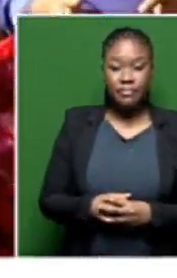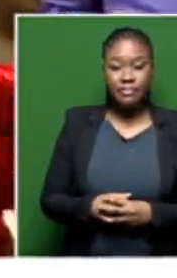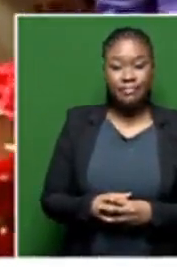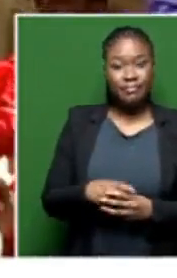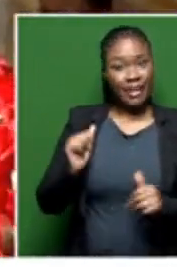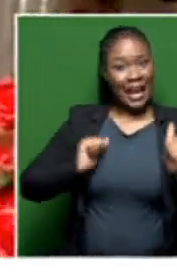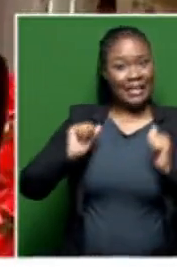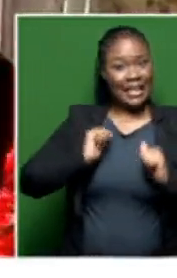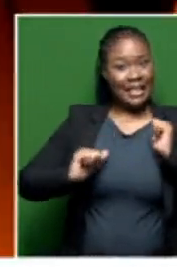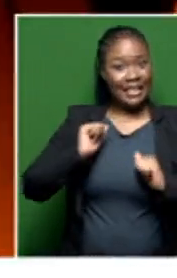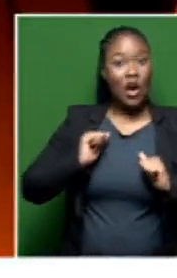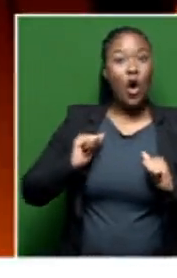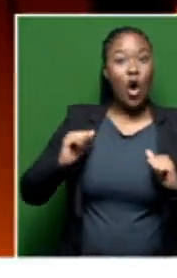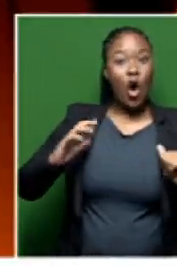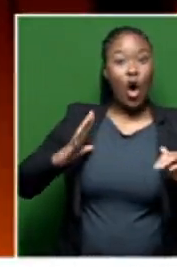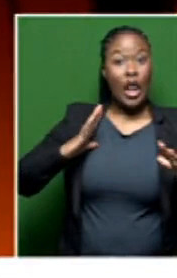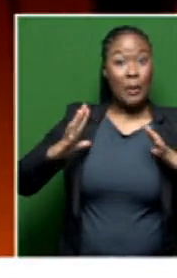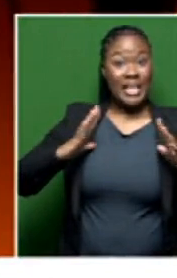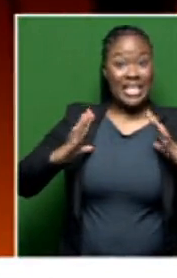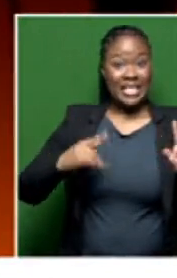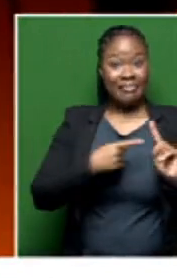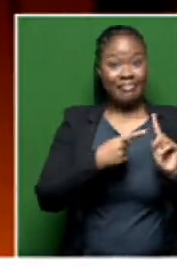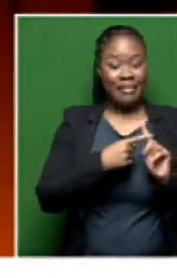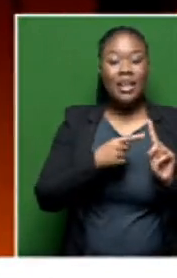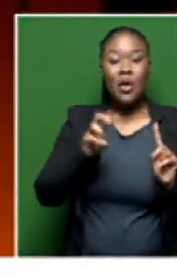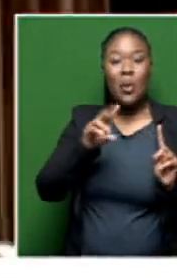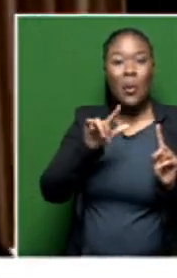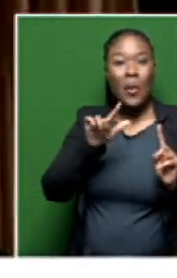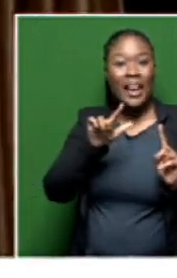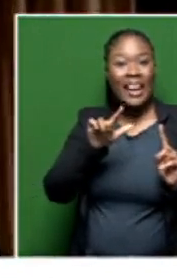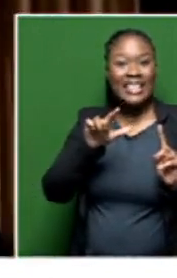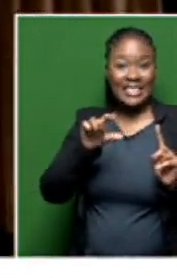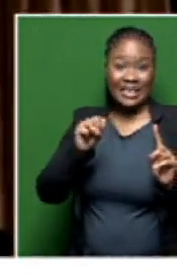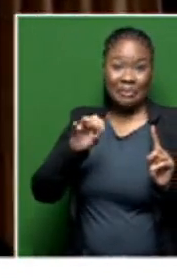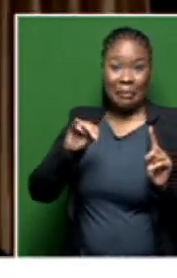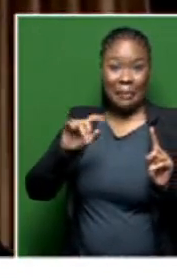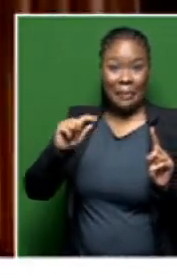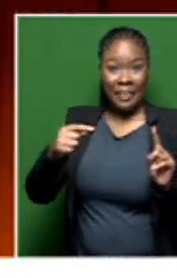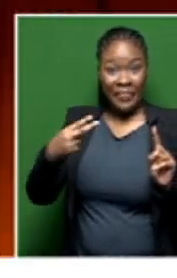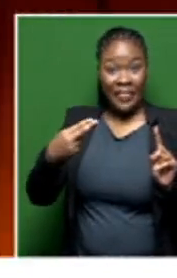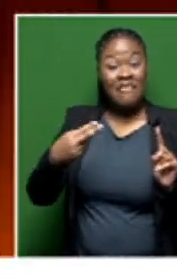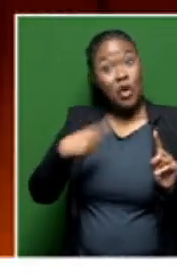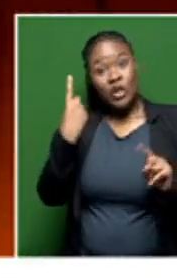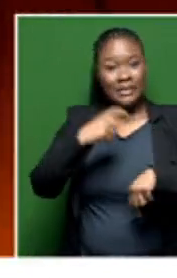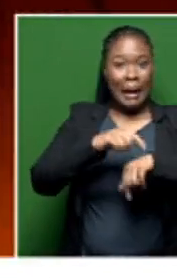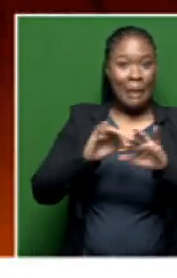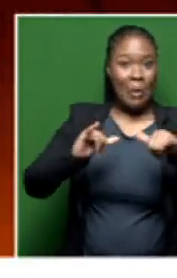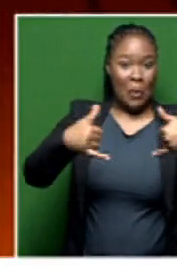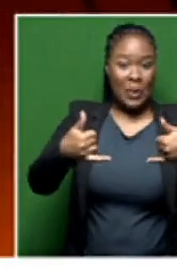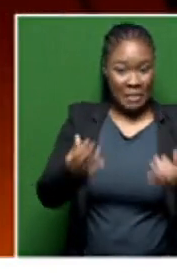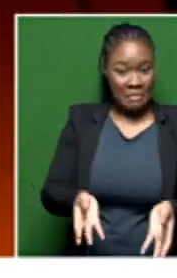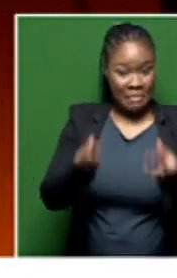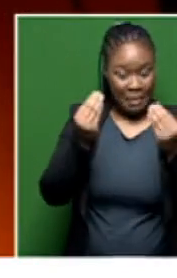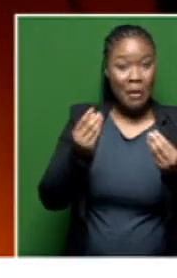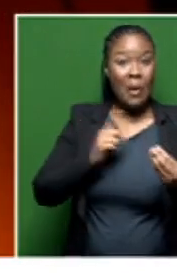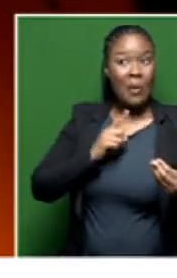Hollywood actor Will Smith has won his first Academy Award, capturing the Best Actor honor for his portrayal of